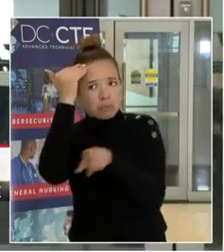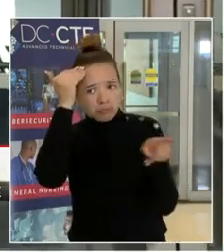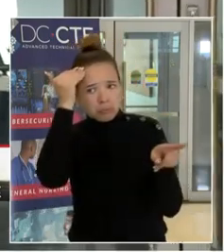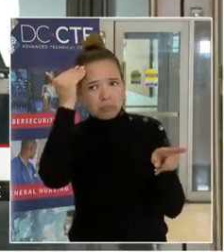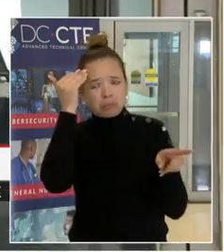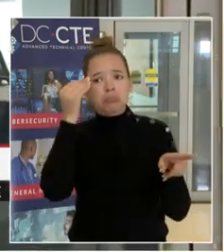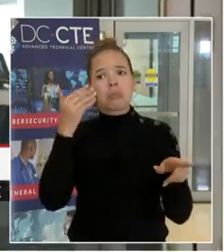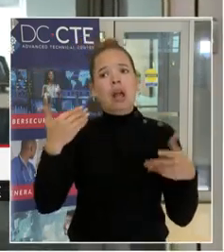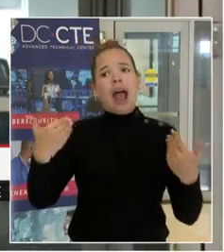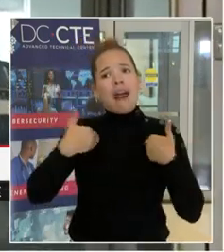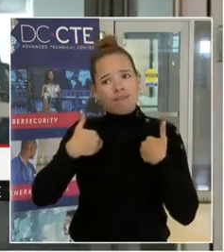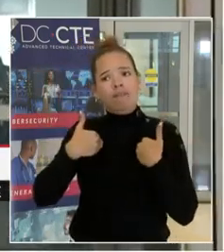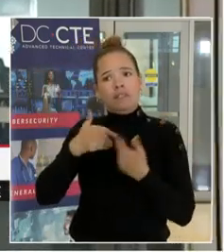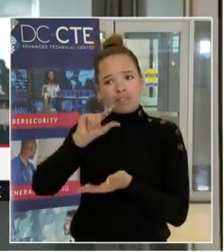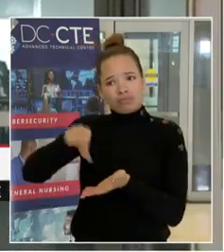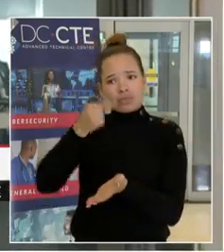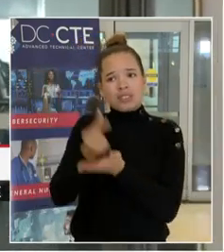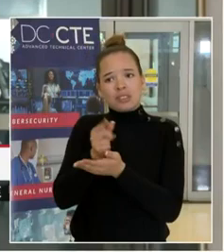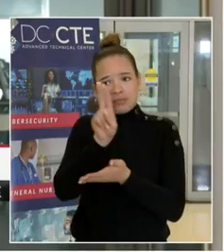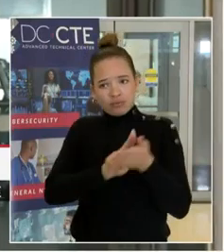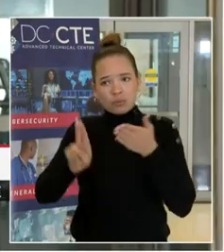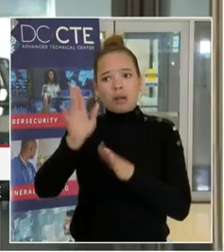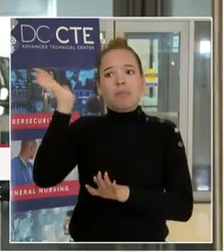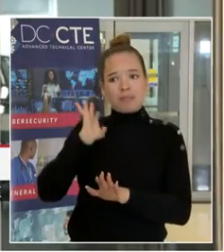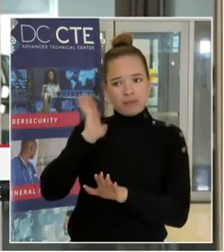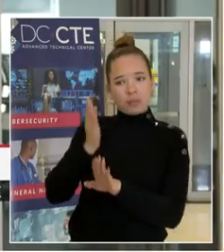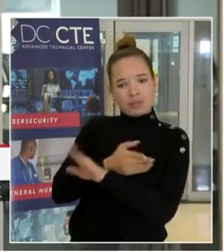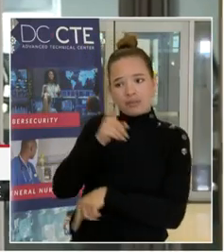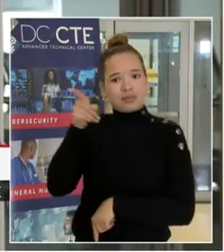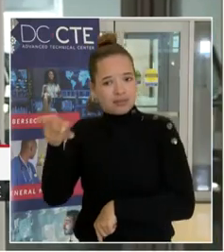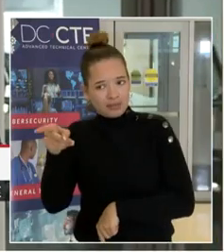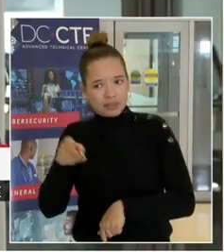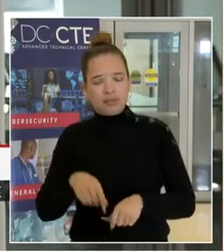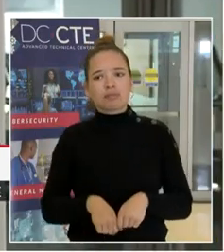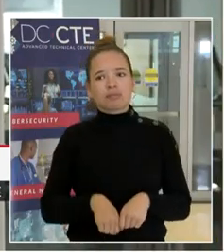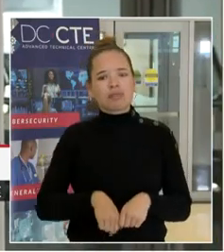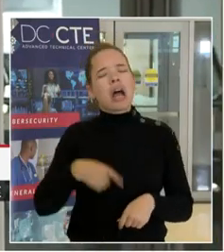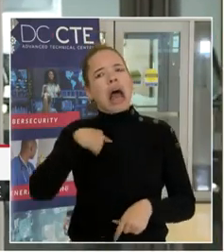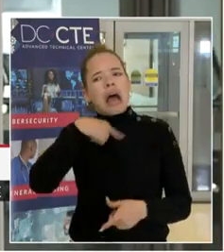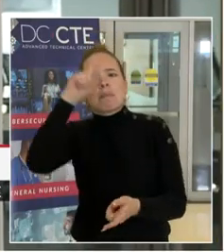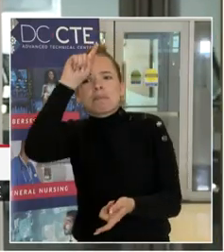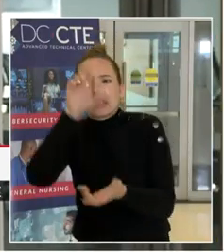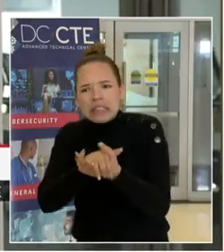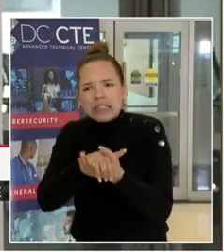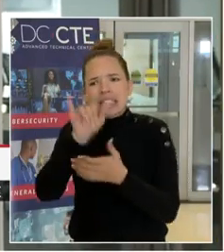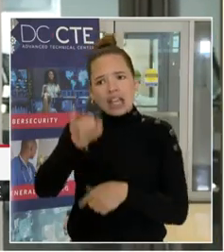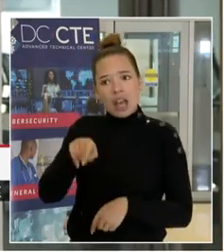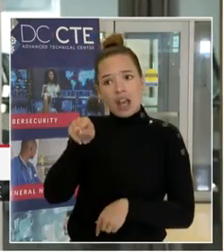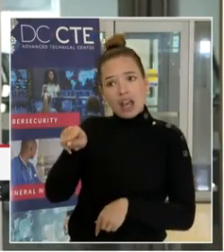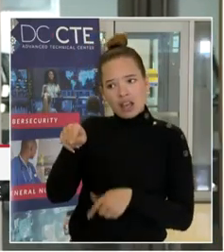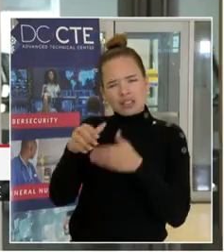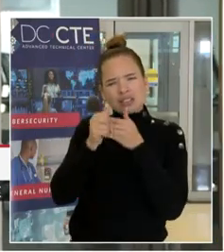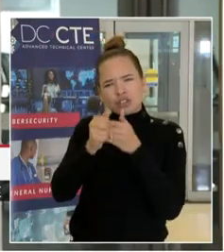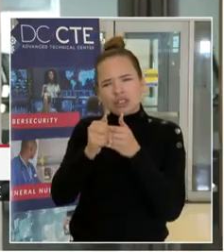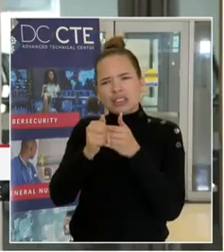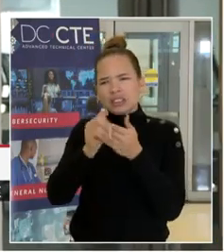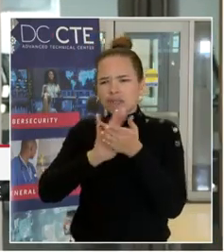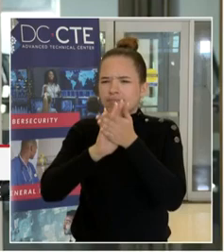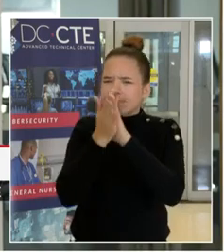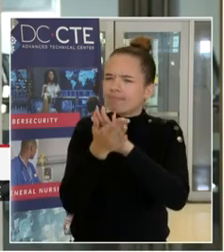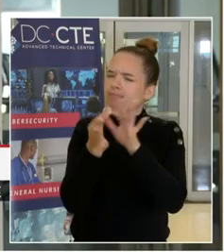college, where I, strongly believe women's leadership is born